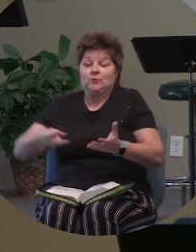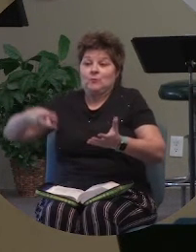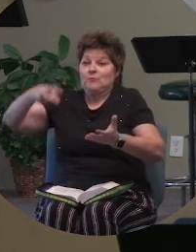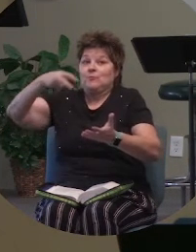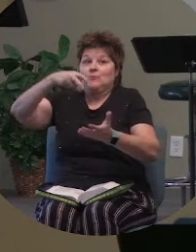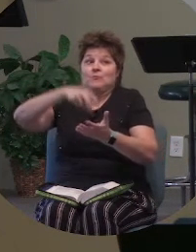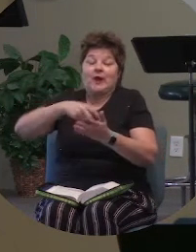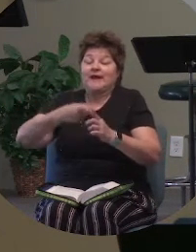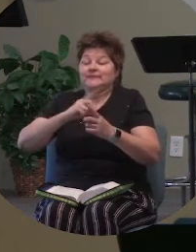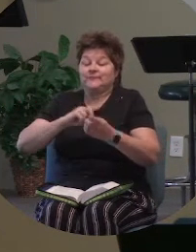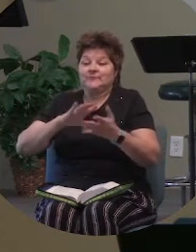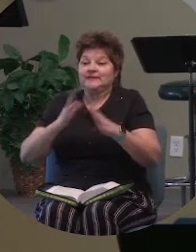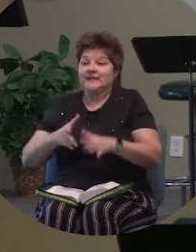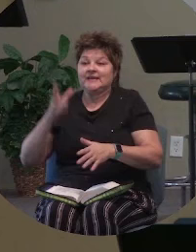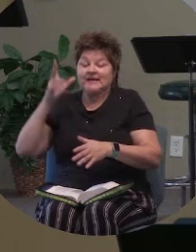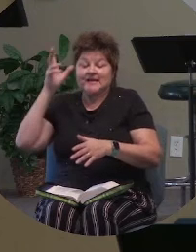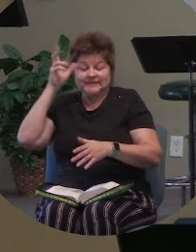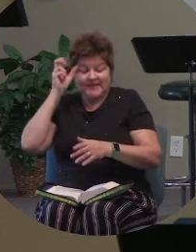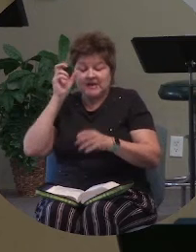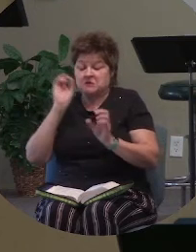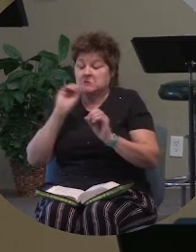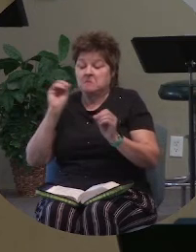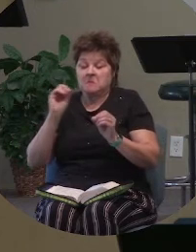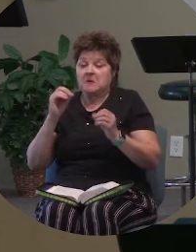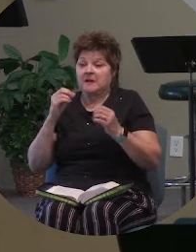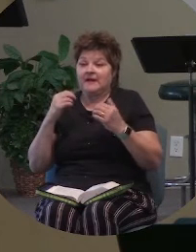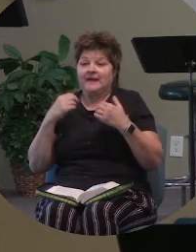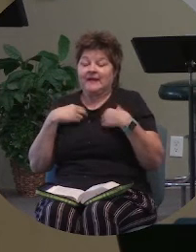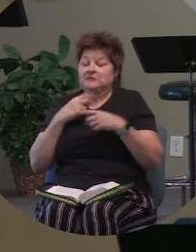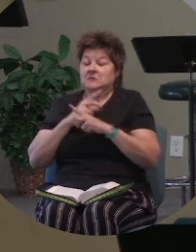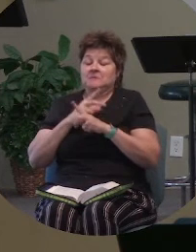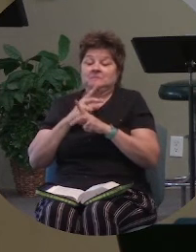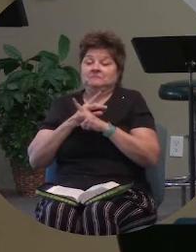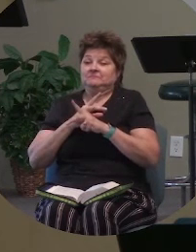dead. Satan would no longer have a hold.